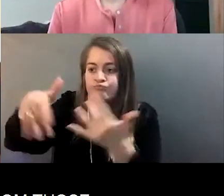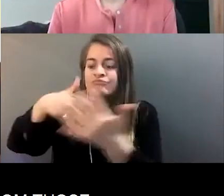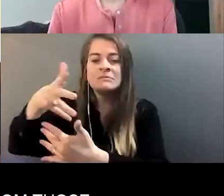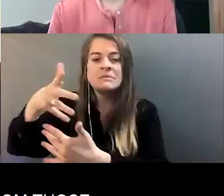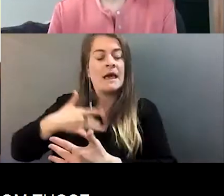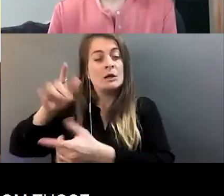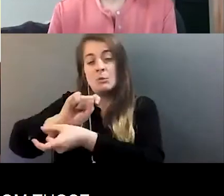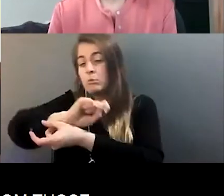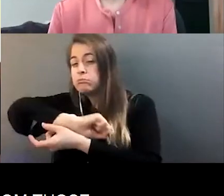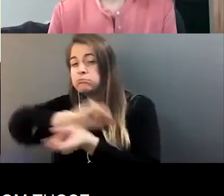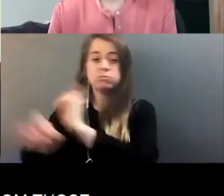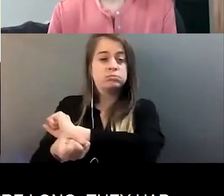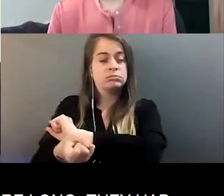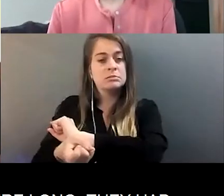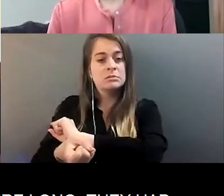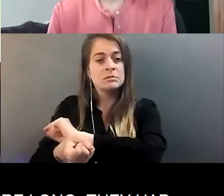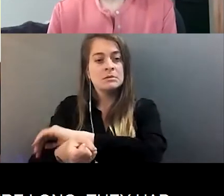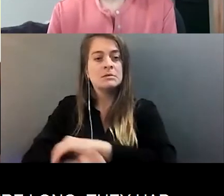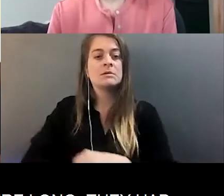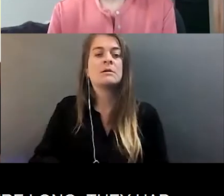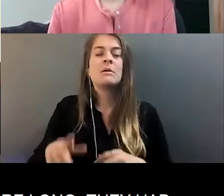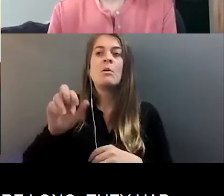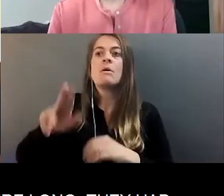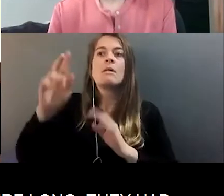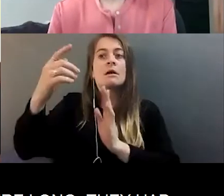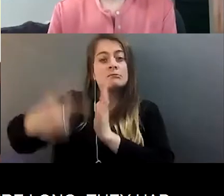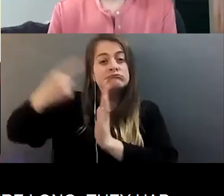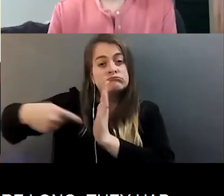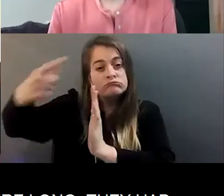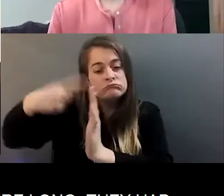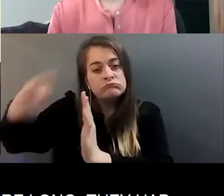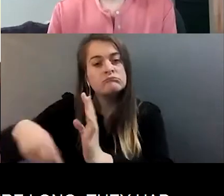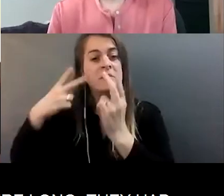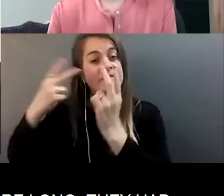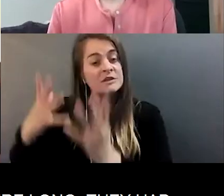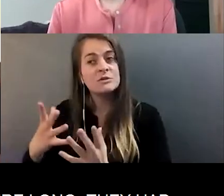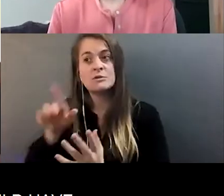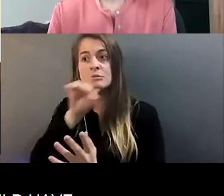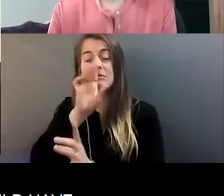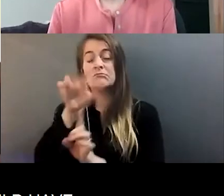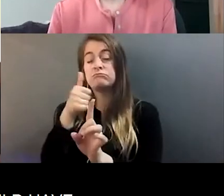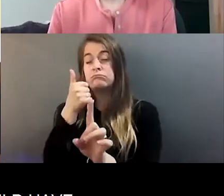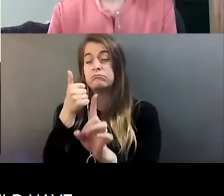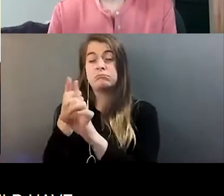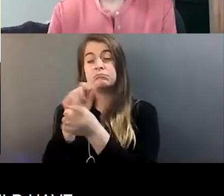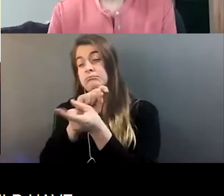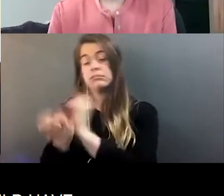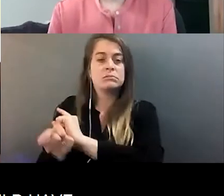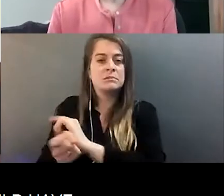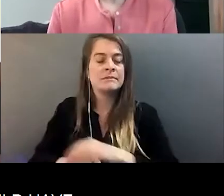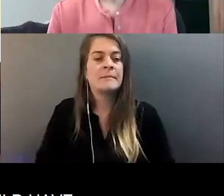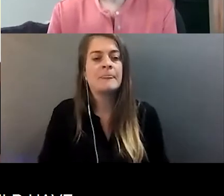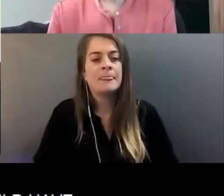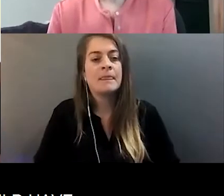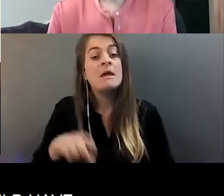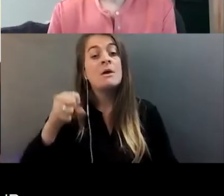frequent and they were long, they've had a profound impact. And we could have